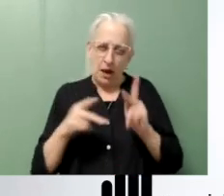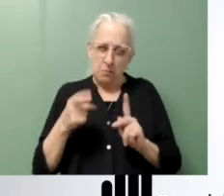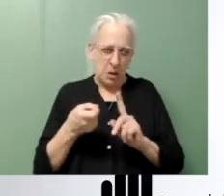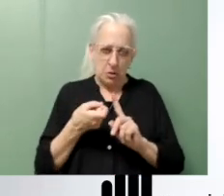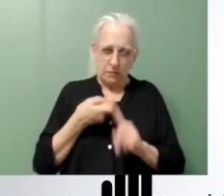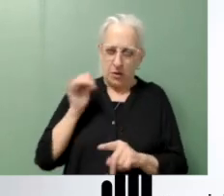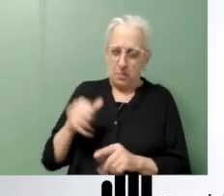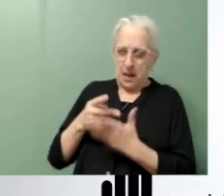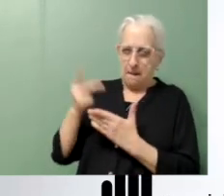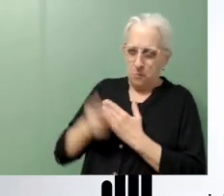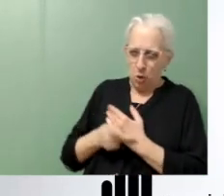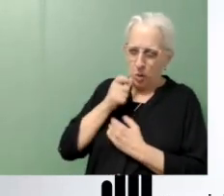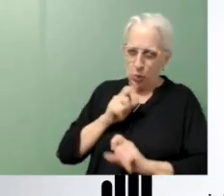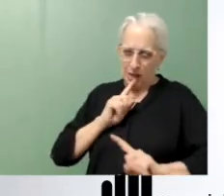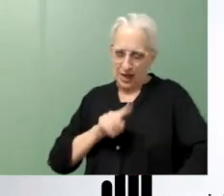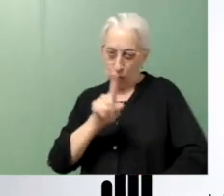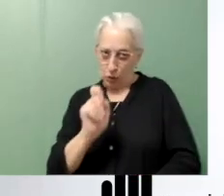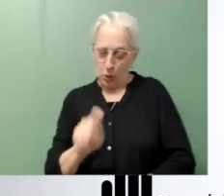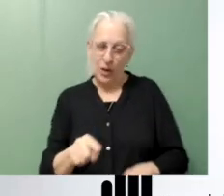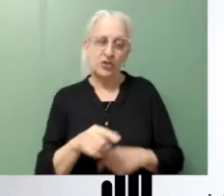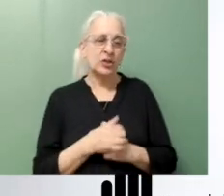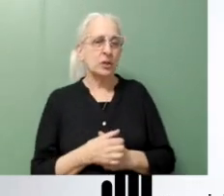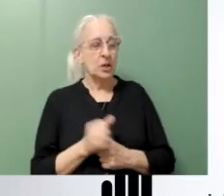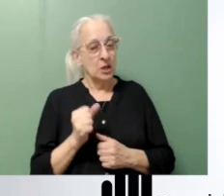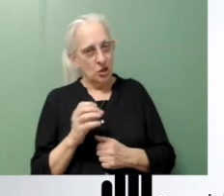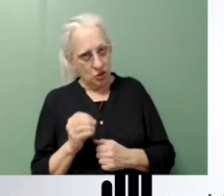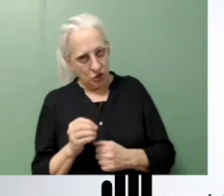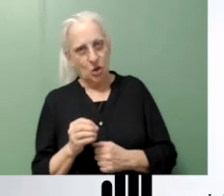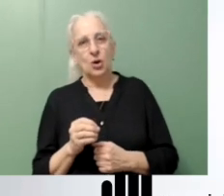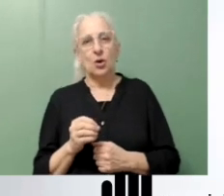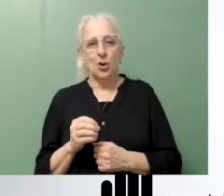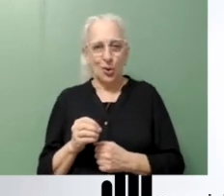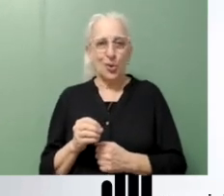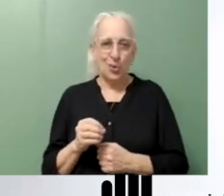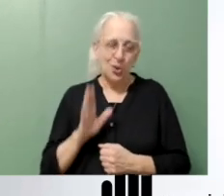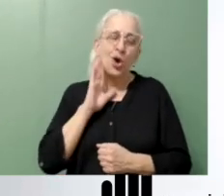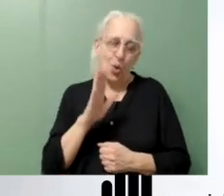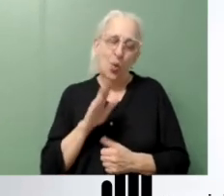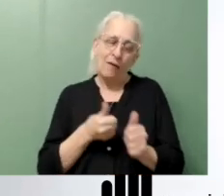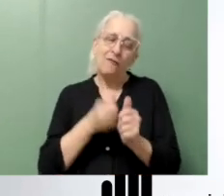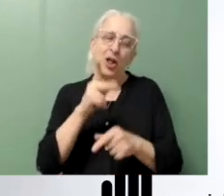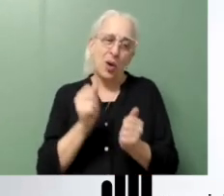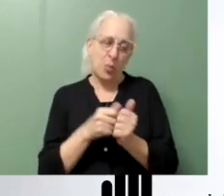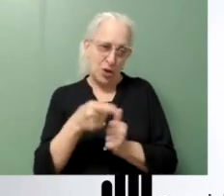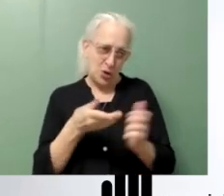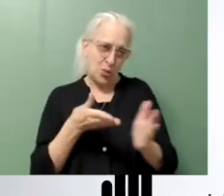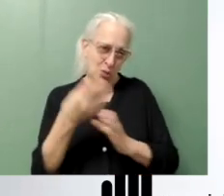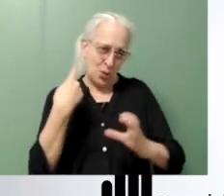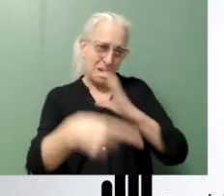LCFS program that can speak to this. So actually, Leilani said exactly what I was going to, which is that we'll have to follow up with you via